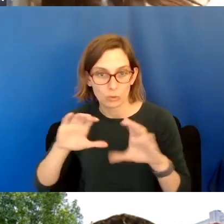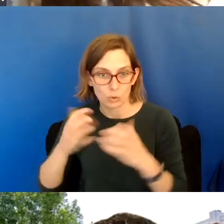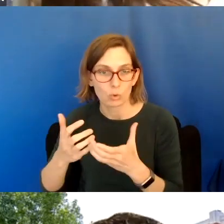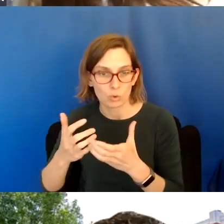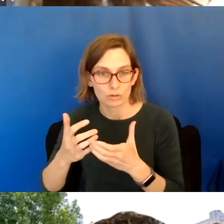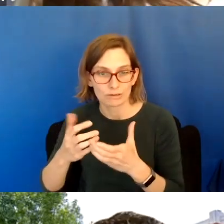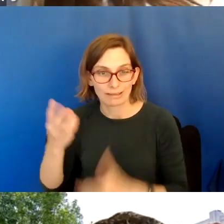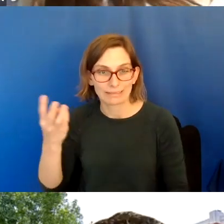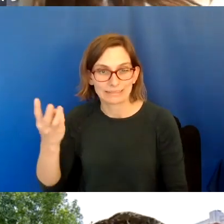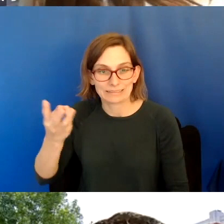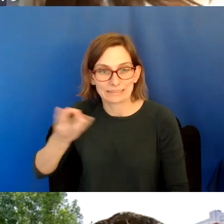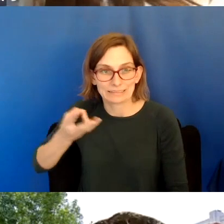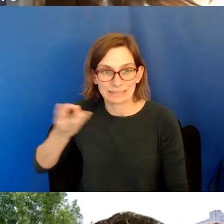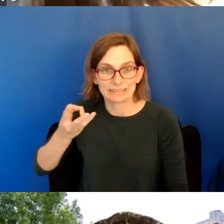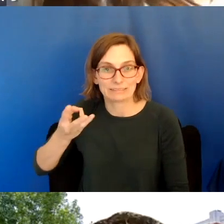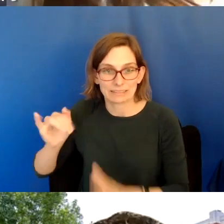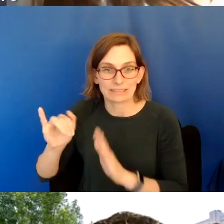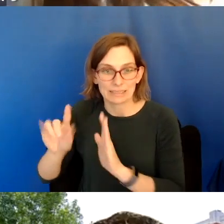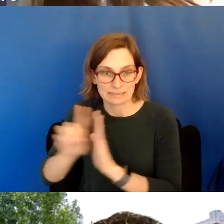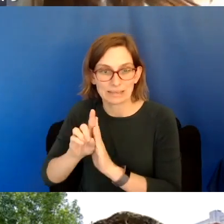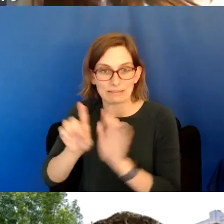of us identified as Black.